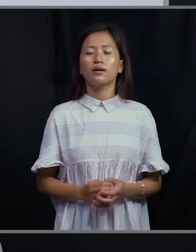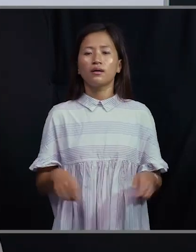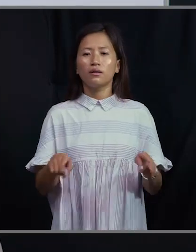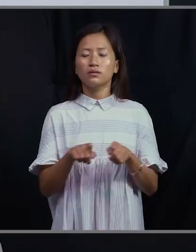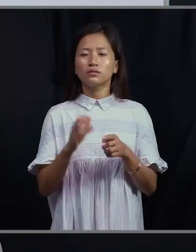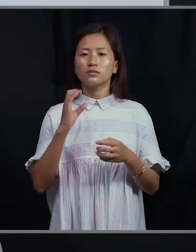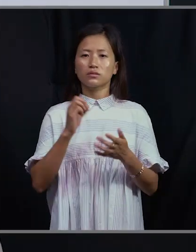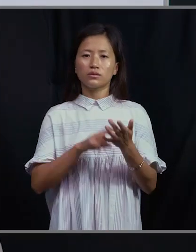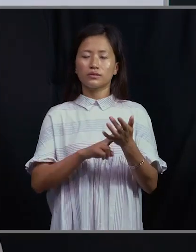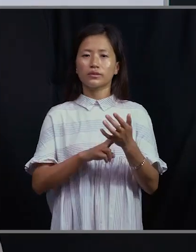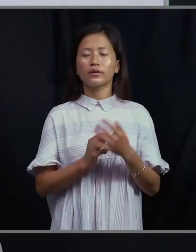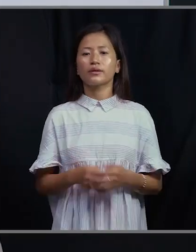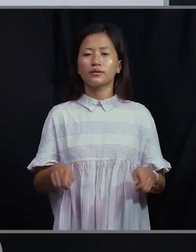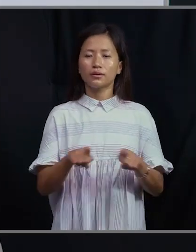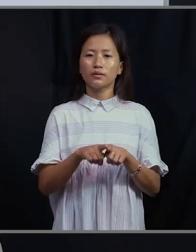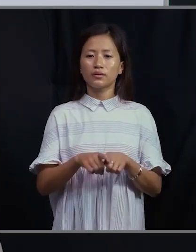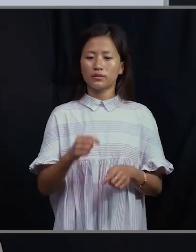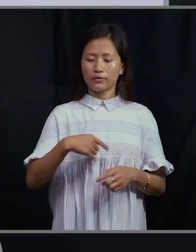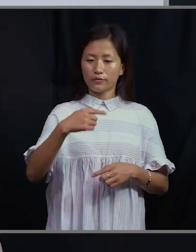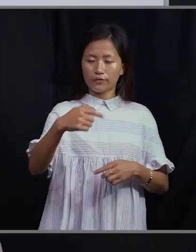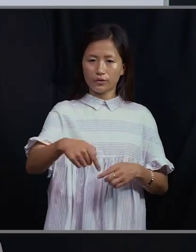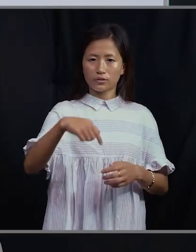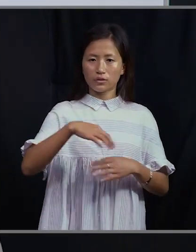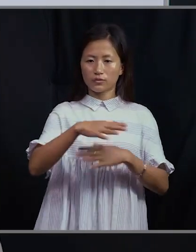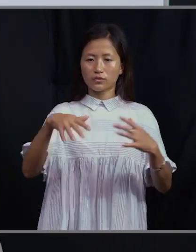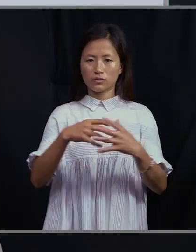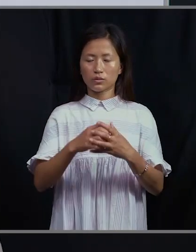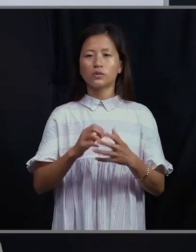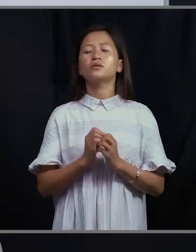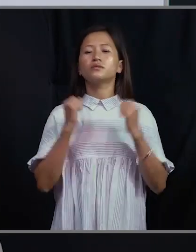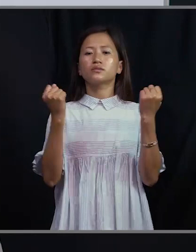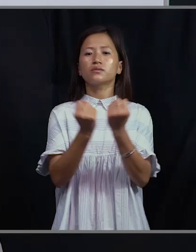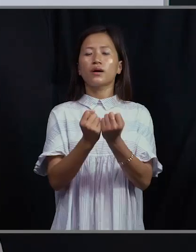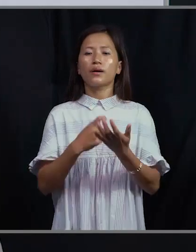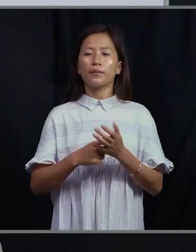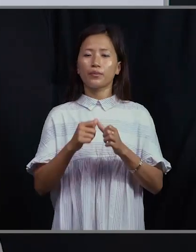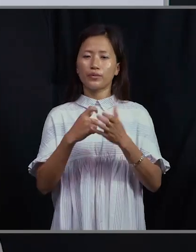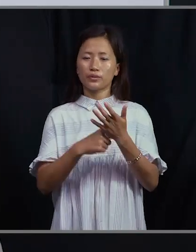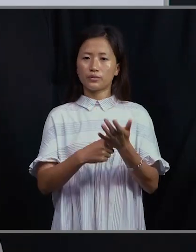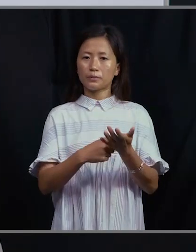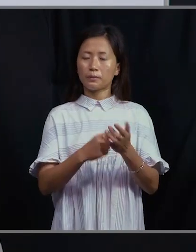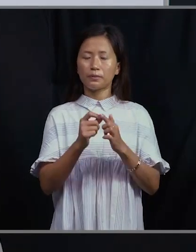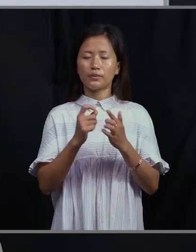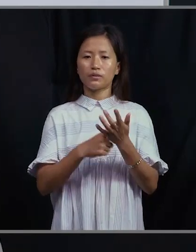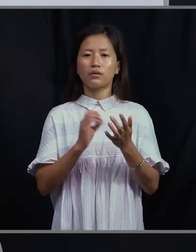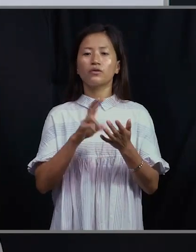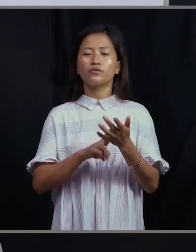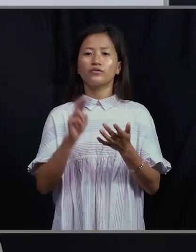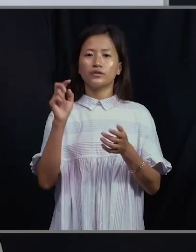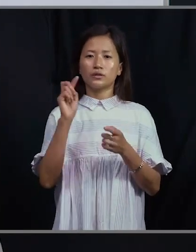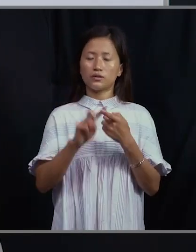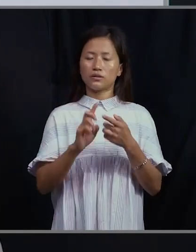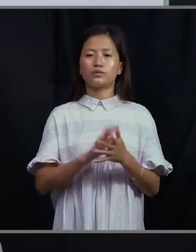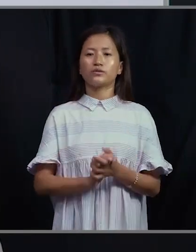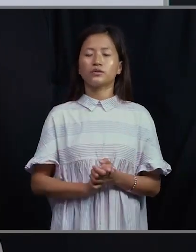when they get married, they marry in front of the society so that the society approves the marriage. Okay, social contract.